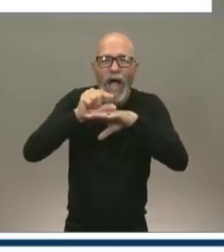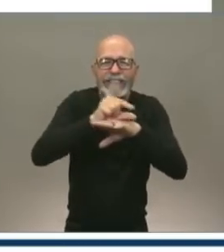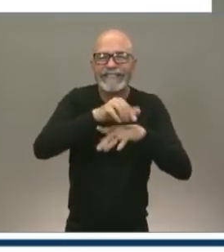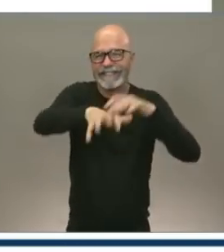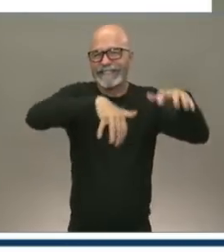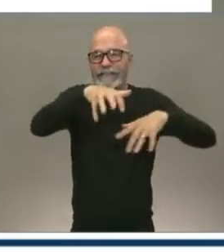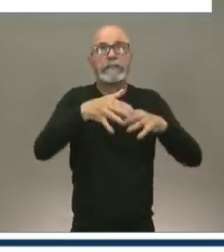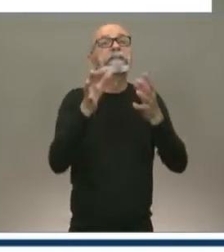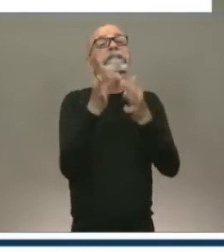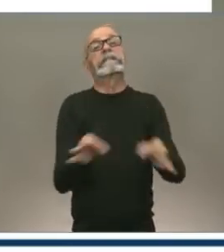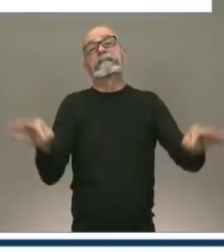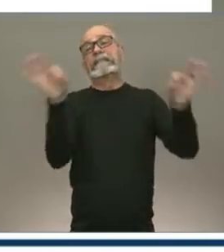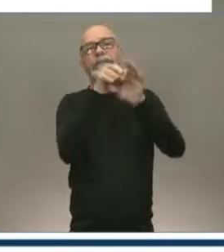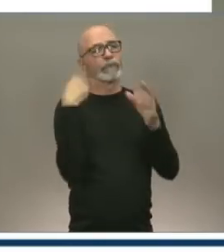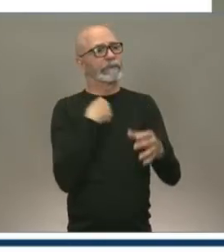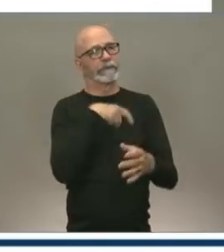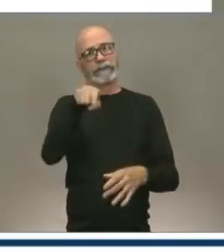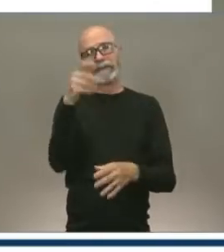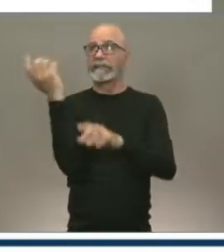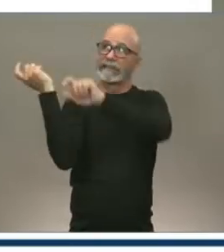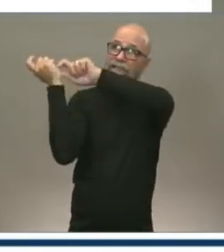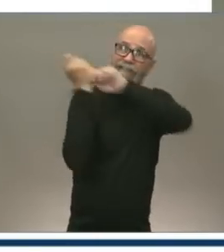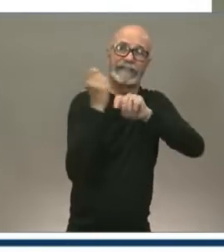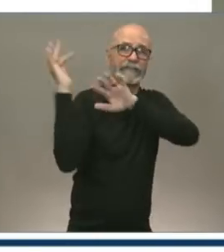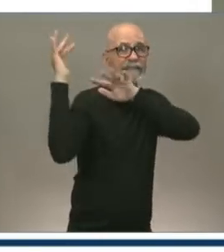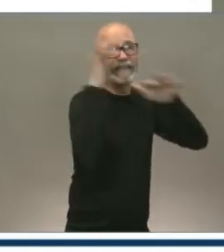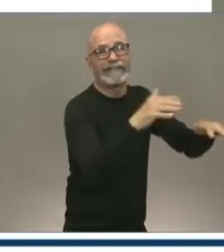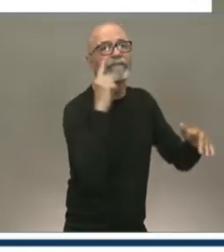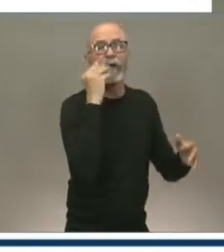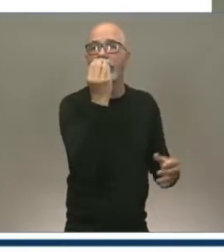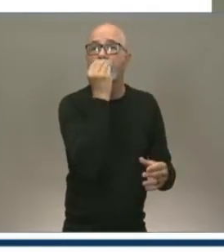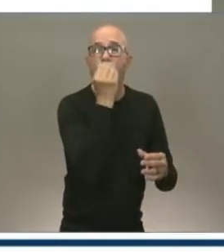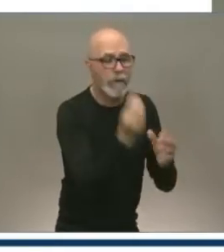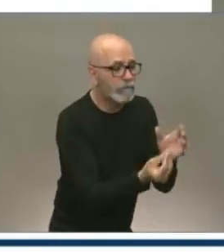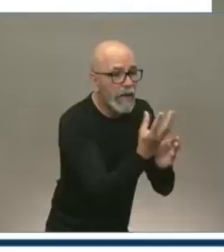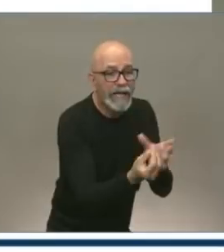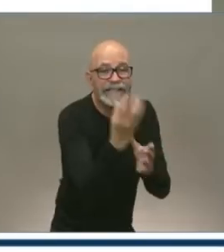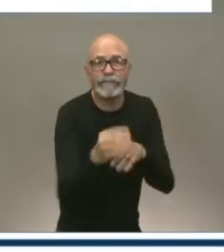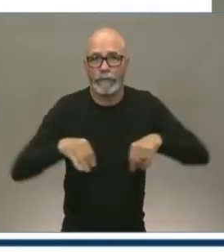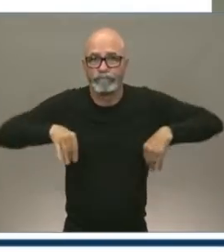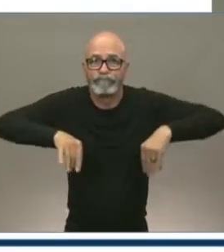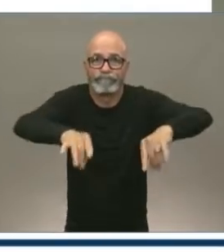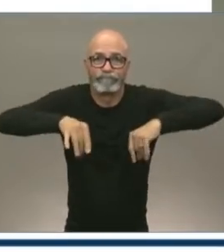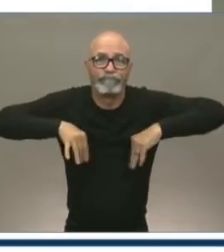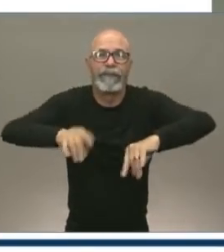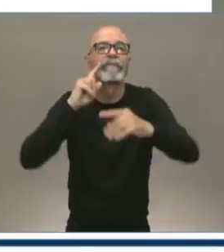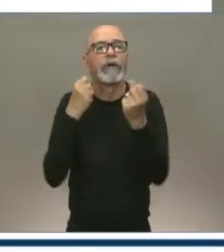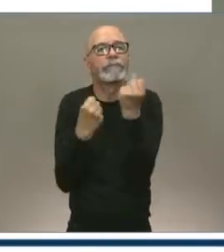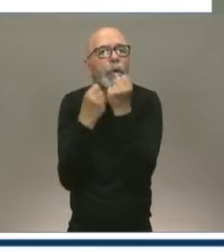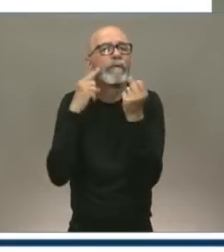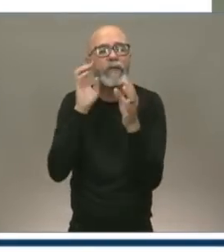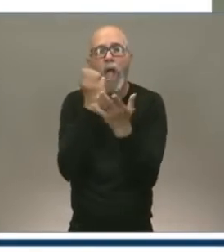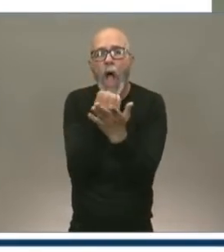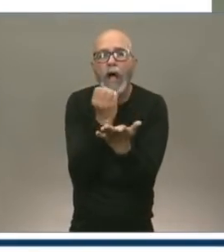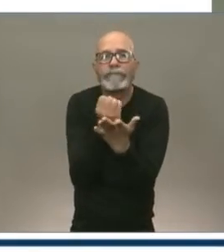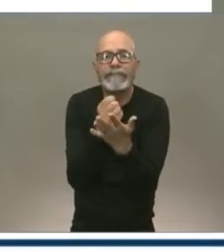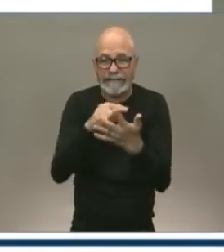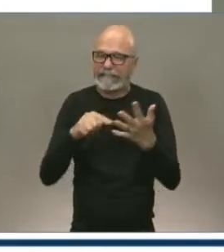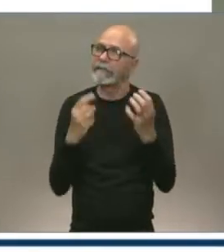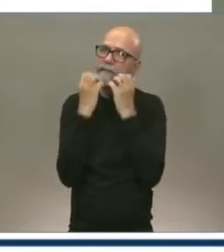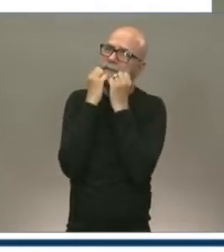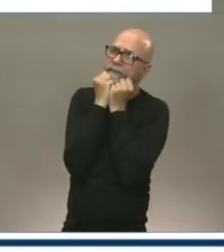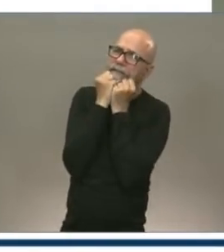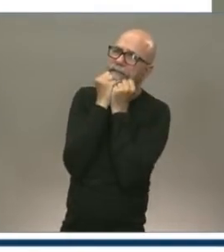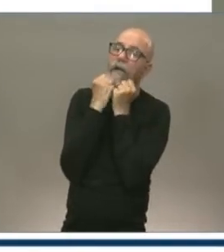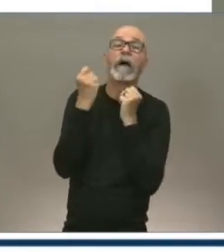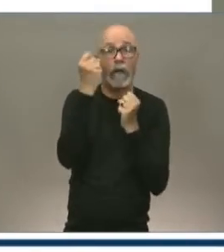role in helping Nova Scotia farms grow food, and they support our provincial economy. We fully expected to see cases with these